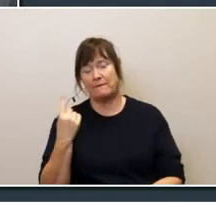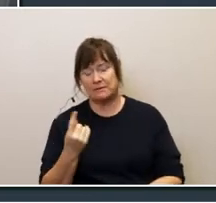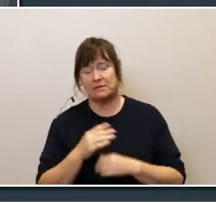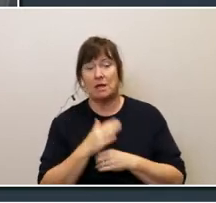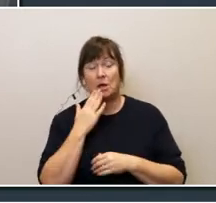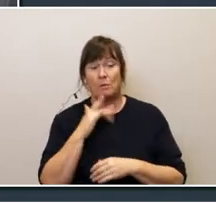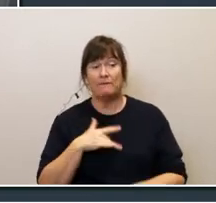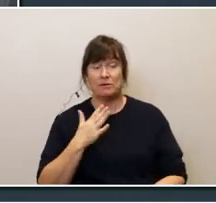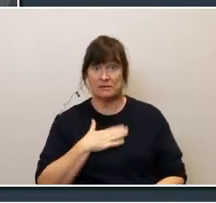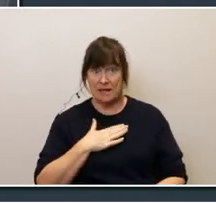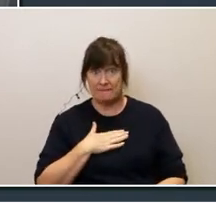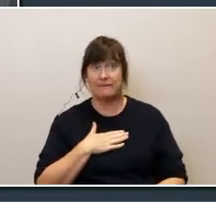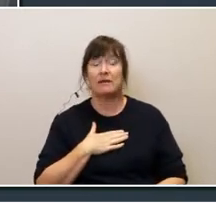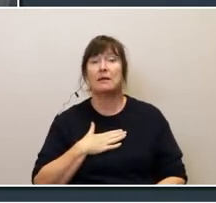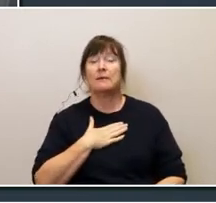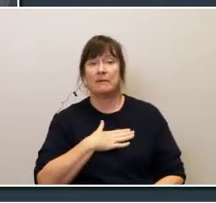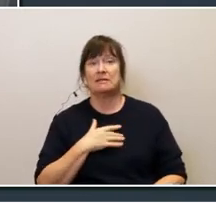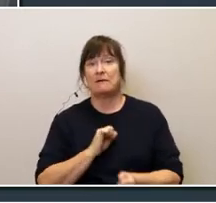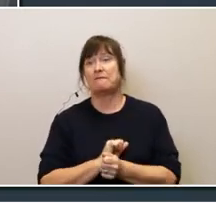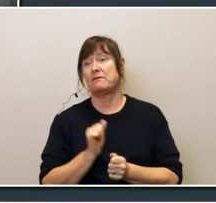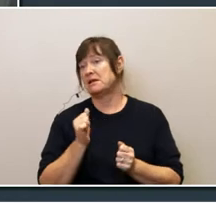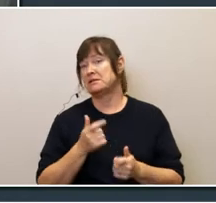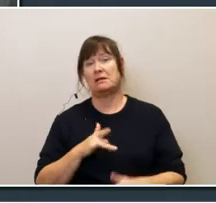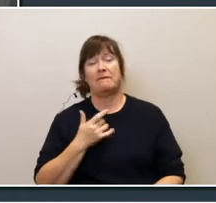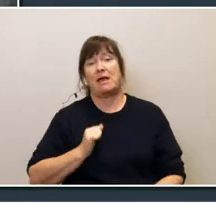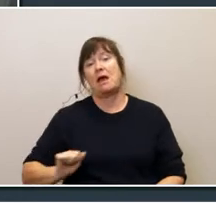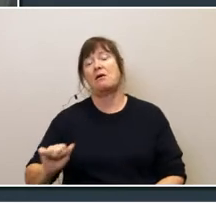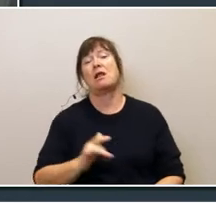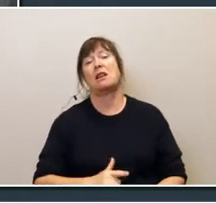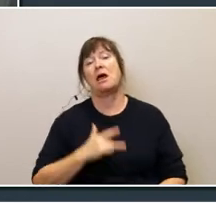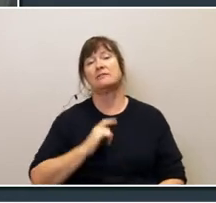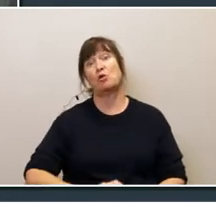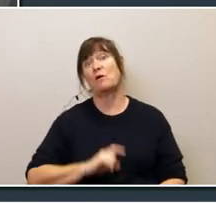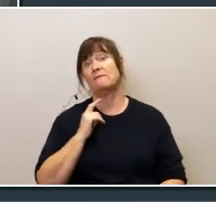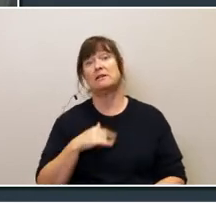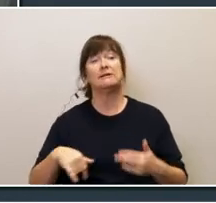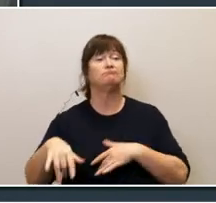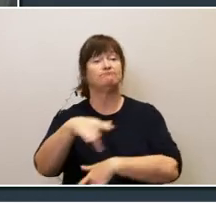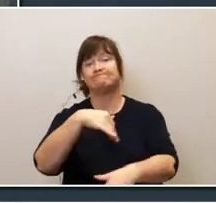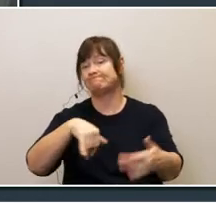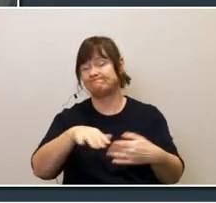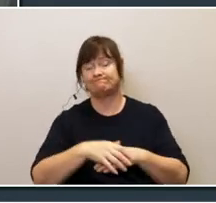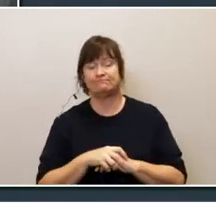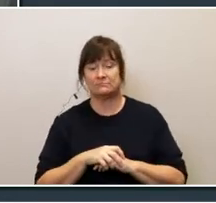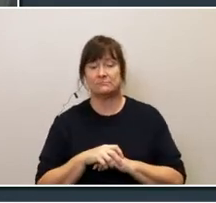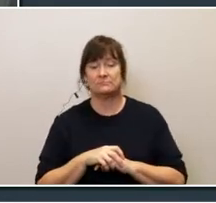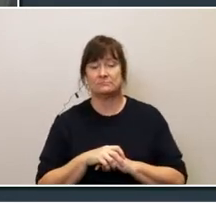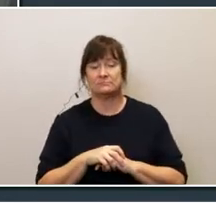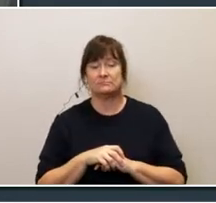all. When we feel safe, we have the freedom to go about our lives more confidently.